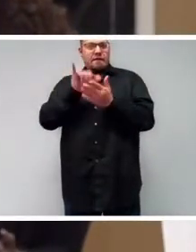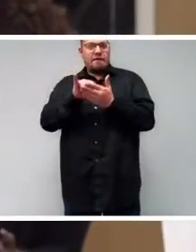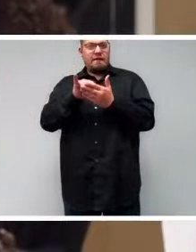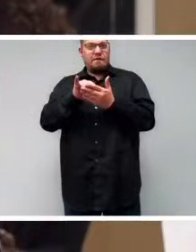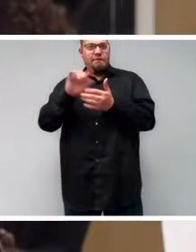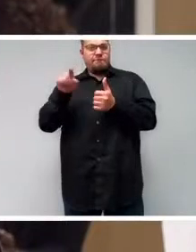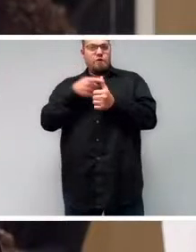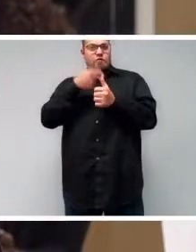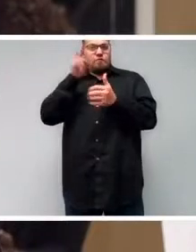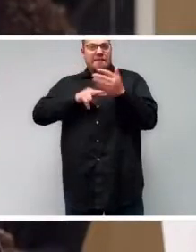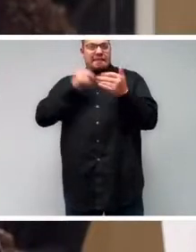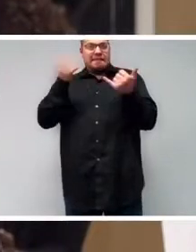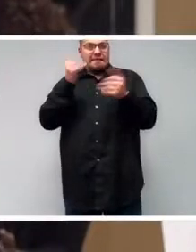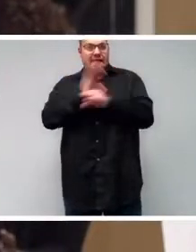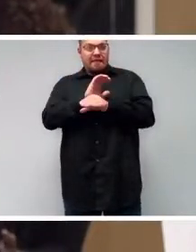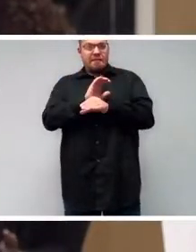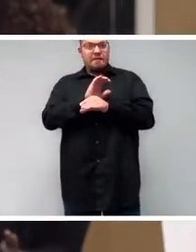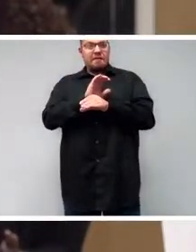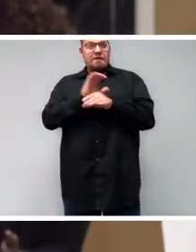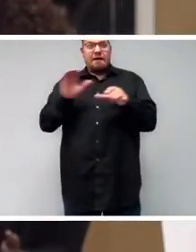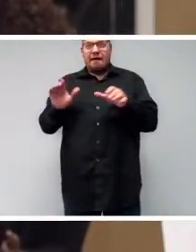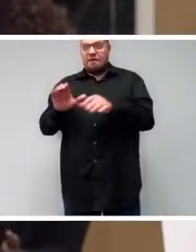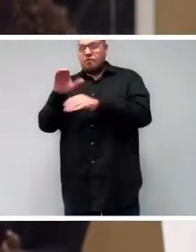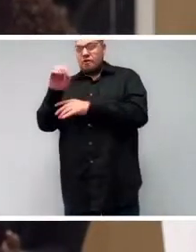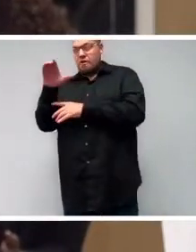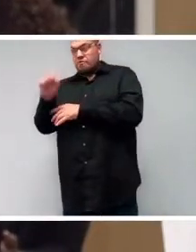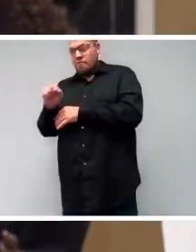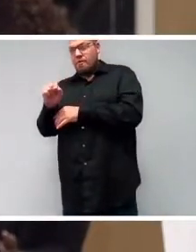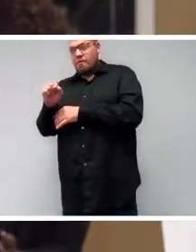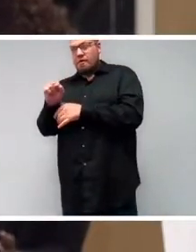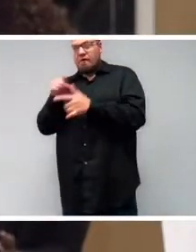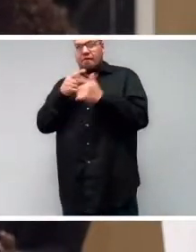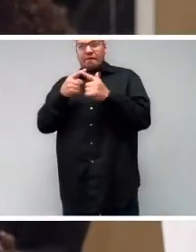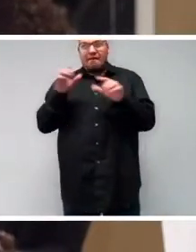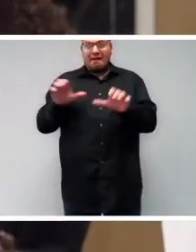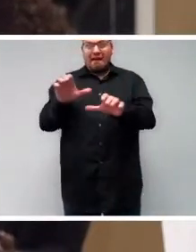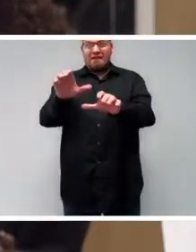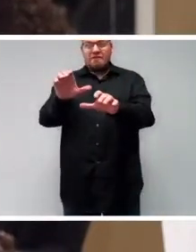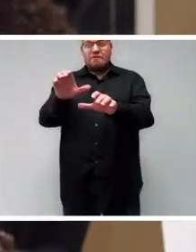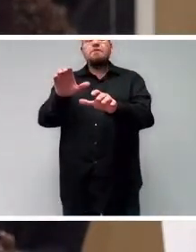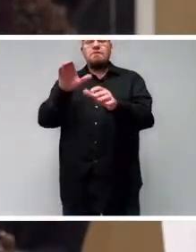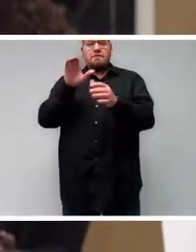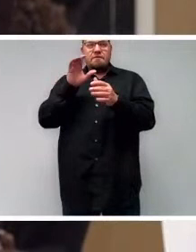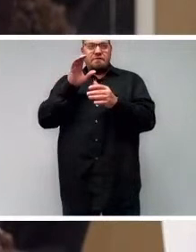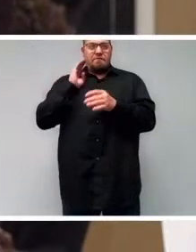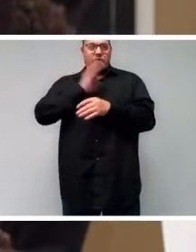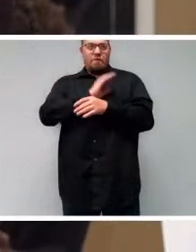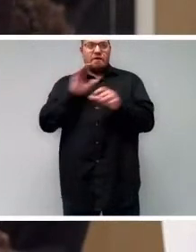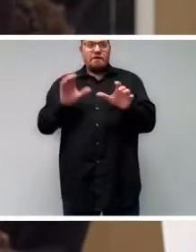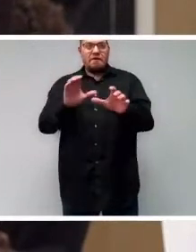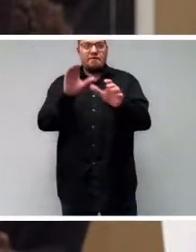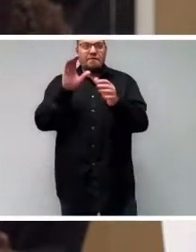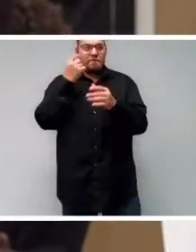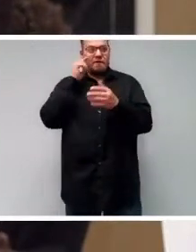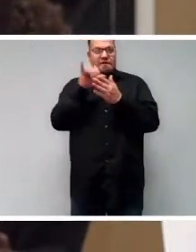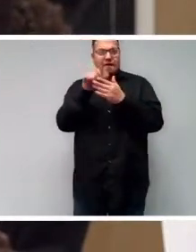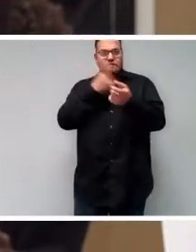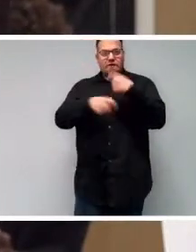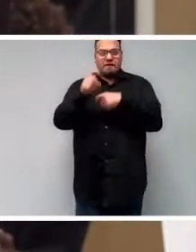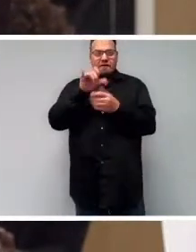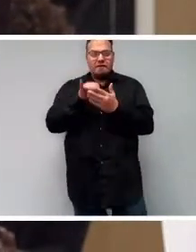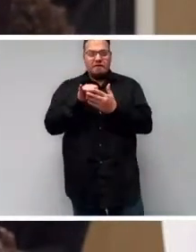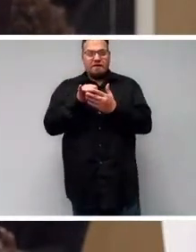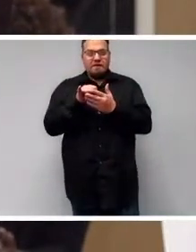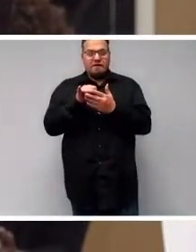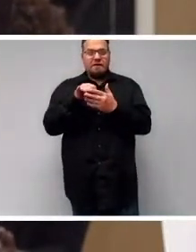tonight, action in October. And the action, the board plays for the action on these transactions. Basically, you make